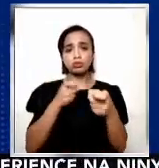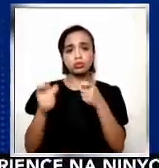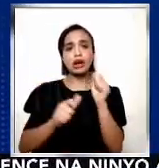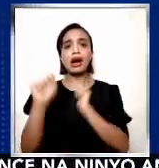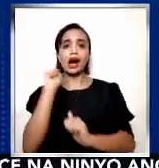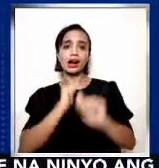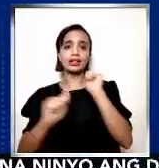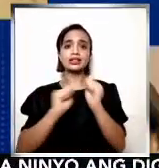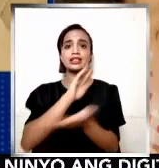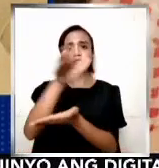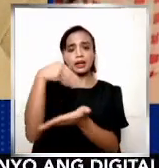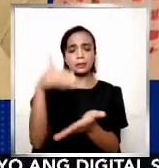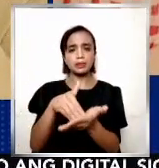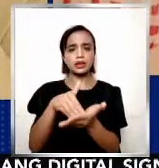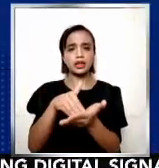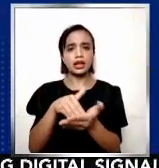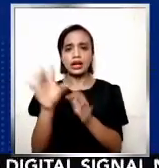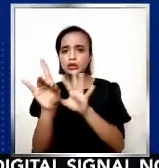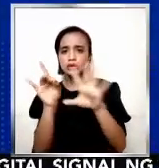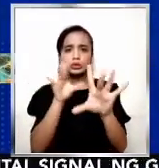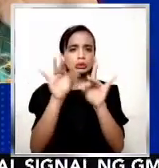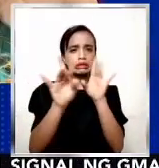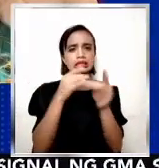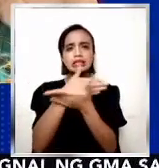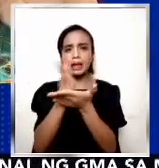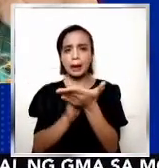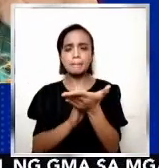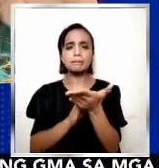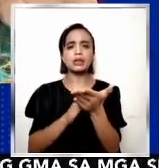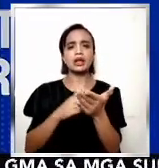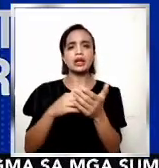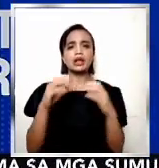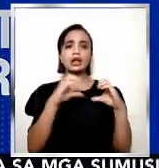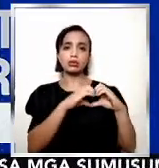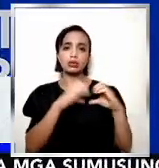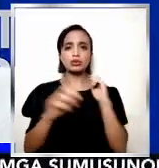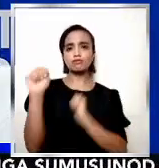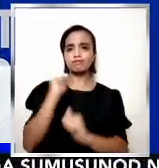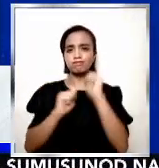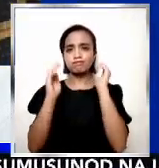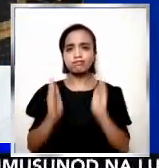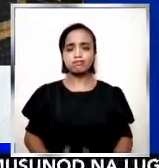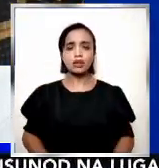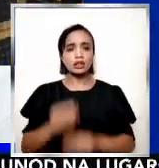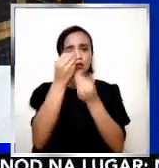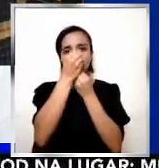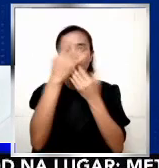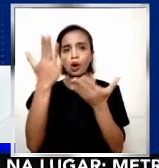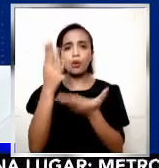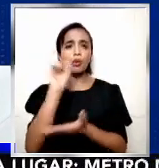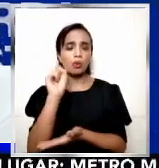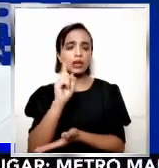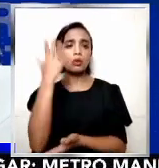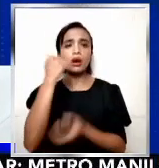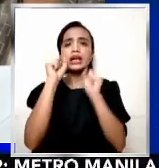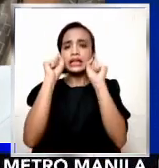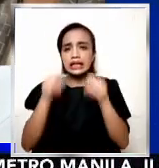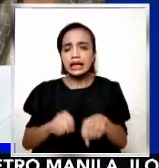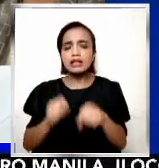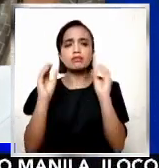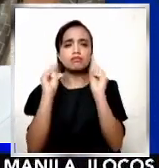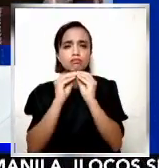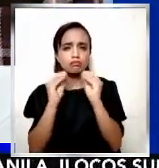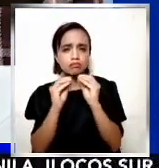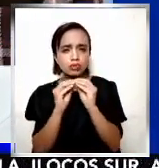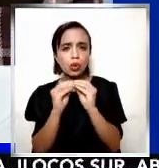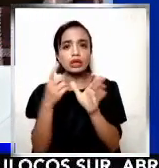at Piling Kapuso Artists. Inilahad nila ang kapasidad ng sub-label para mapatingkad at bigyang pansin